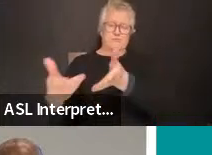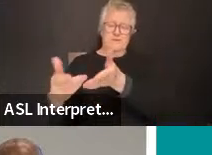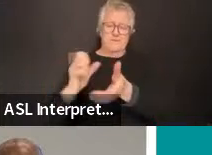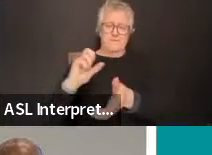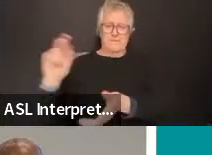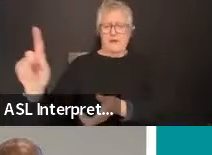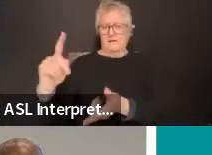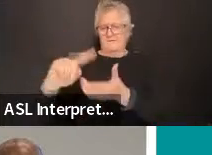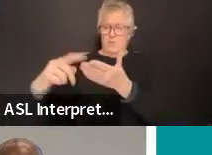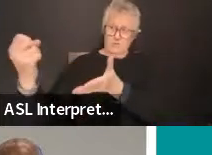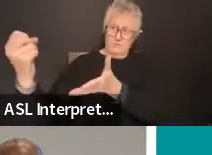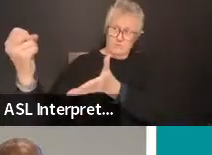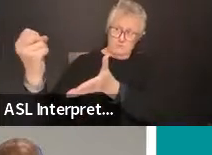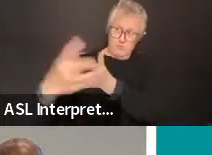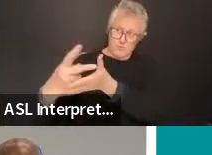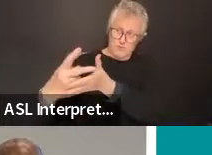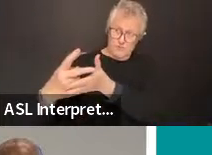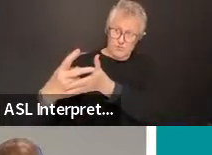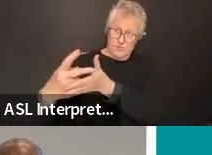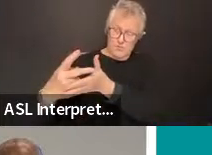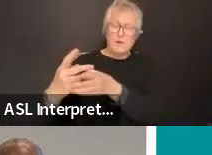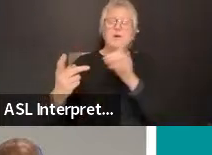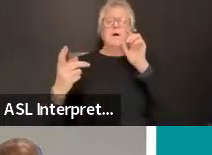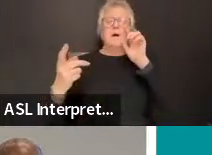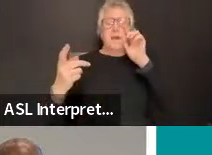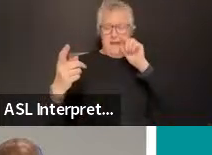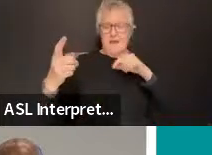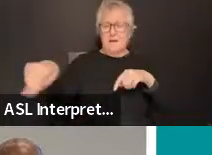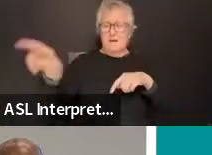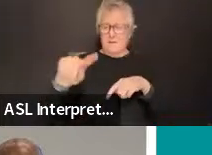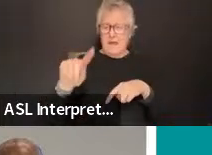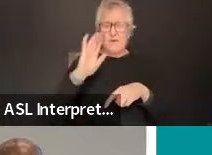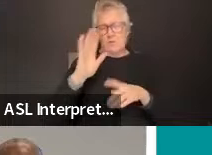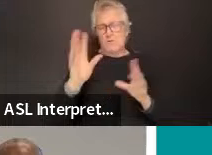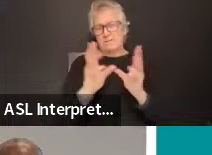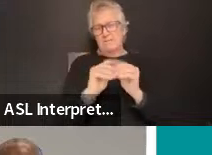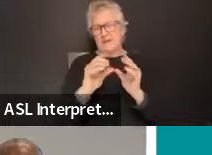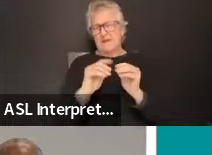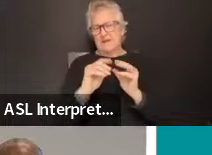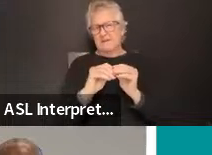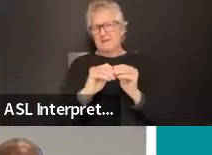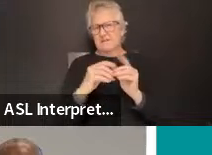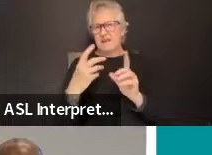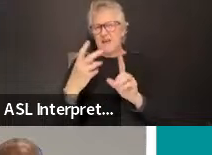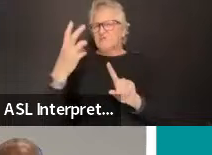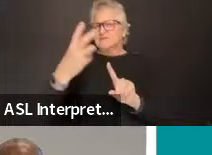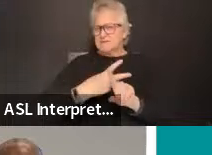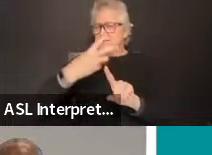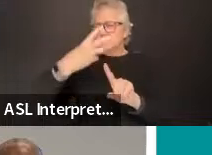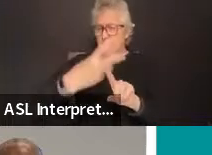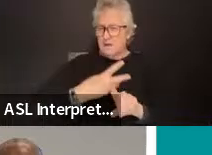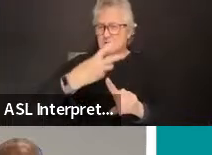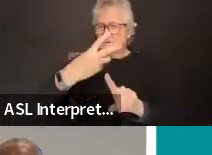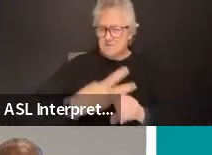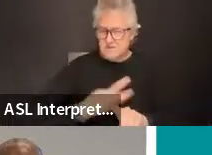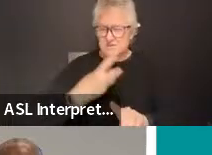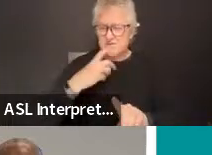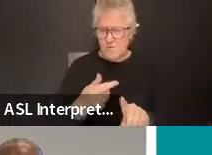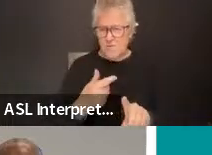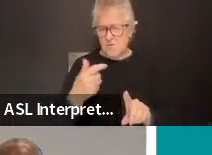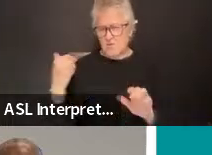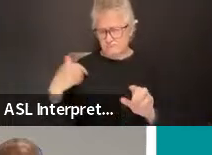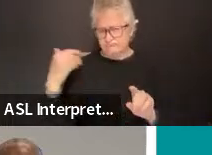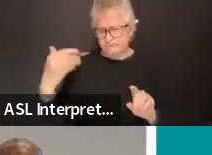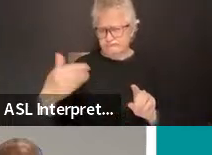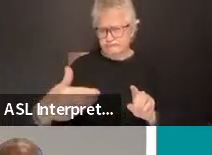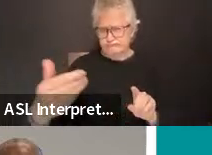be meeting, I believe, monthly for about 6 to 8 months as they do their work. And